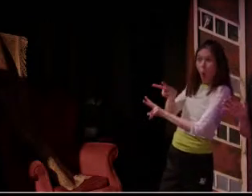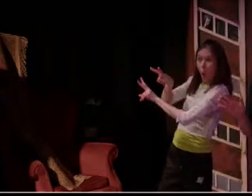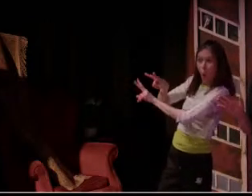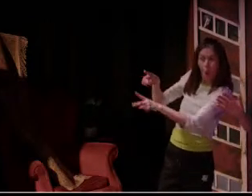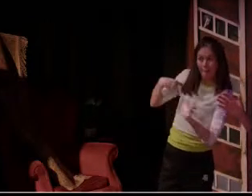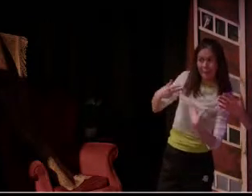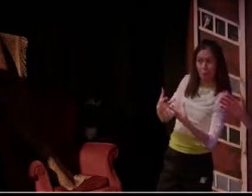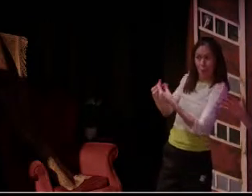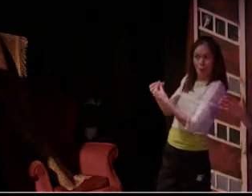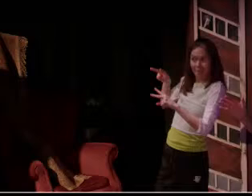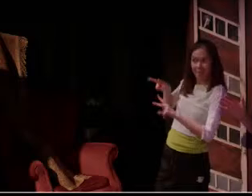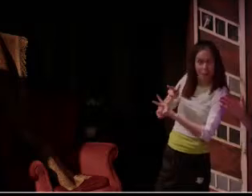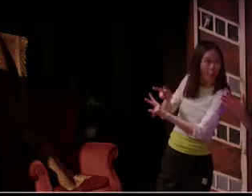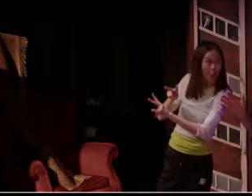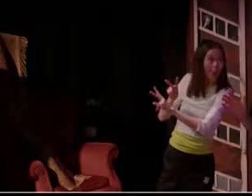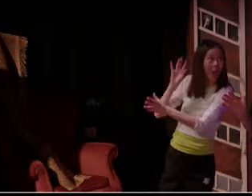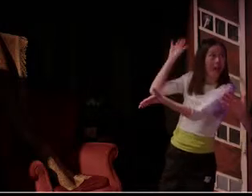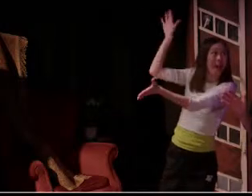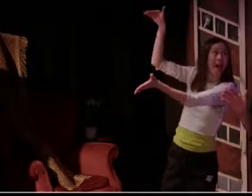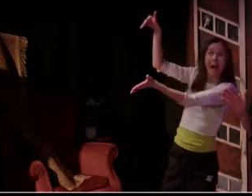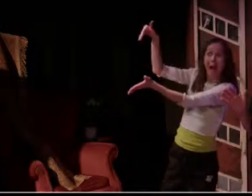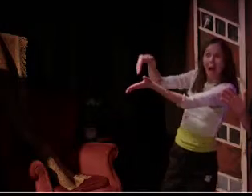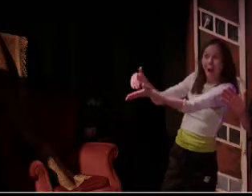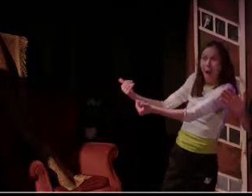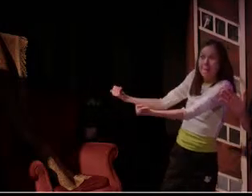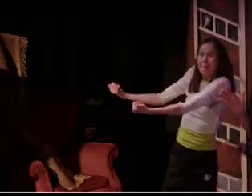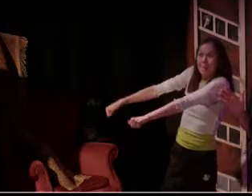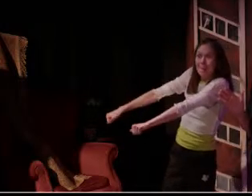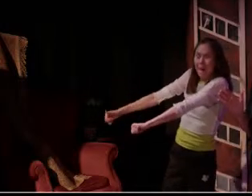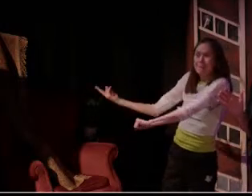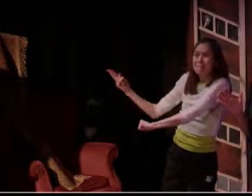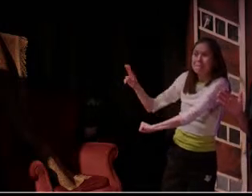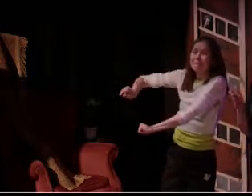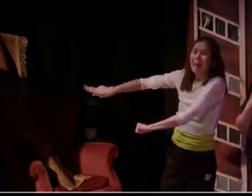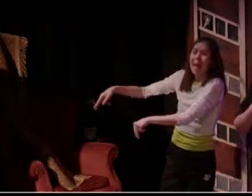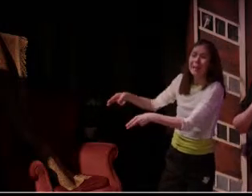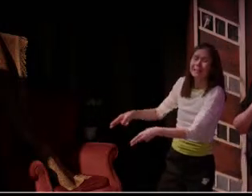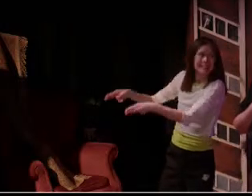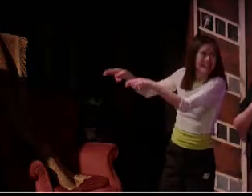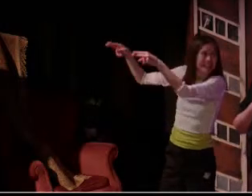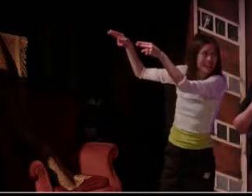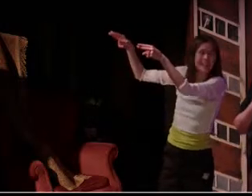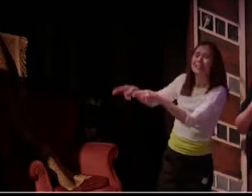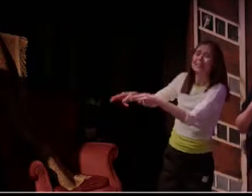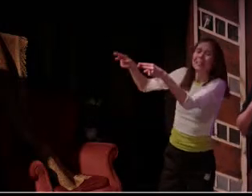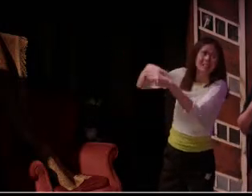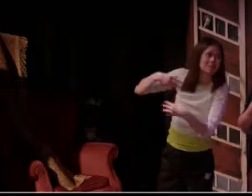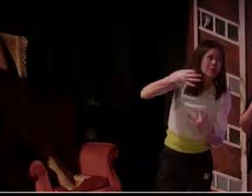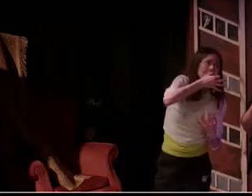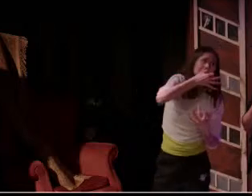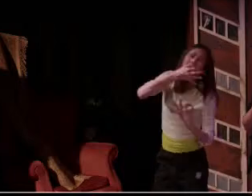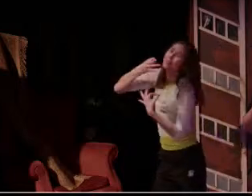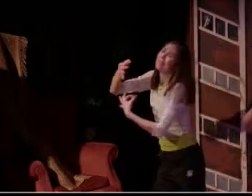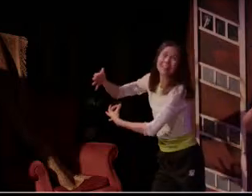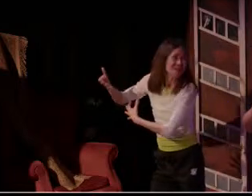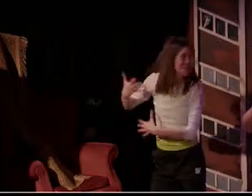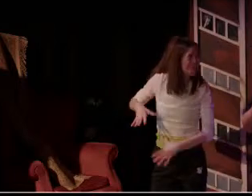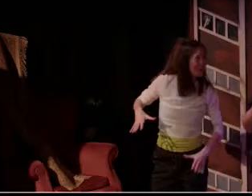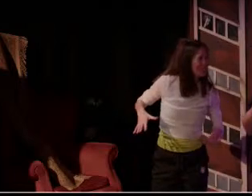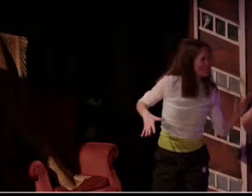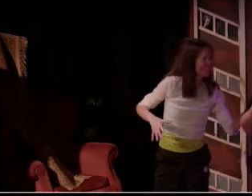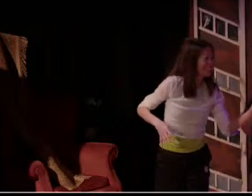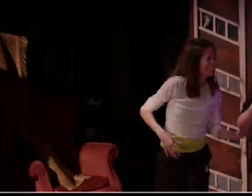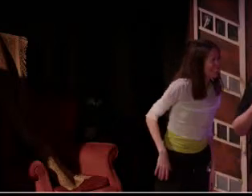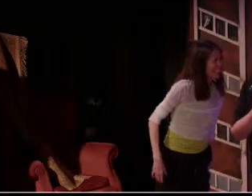and therefore review Sicilia, for which I have a heartfelt longing.